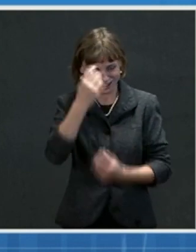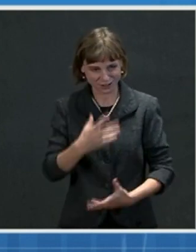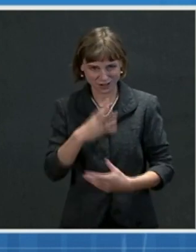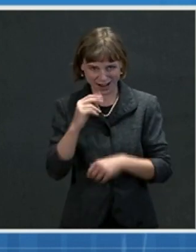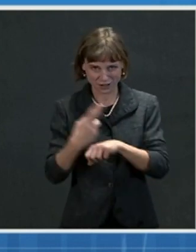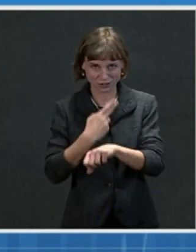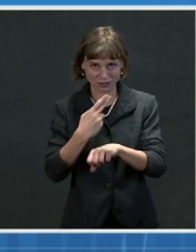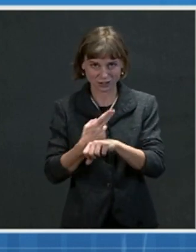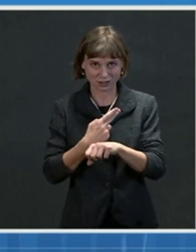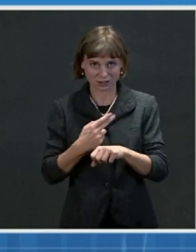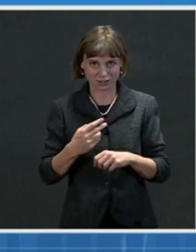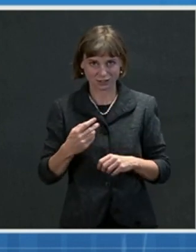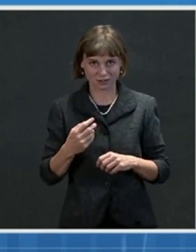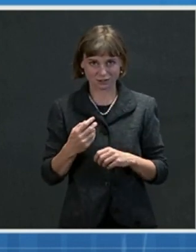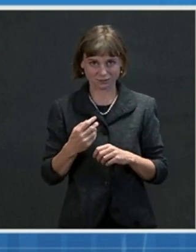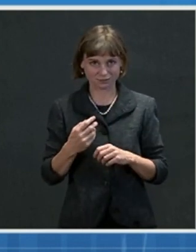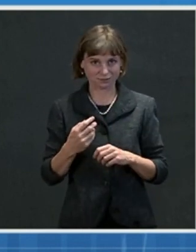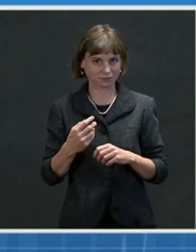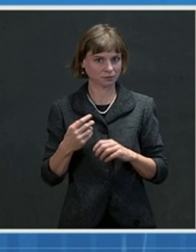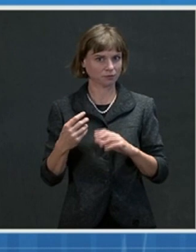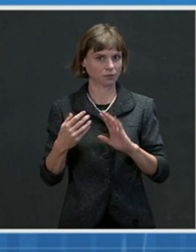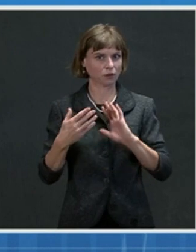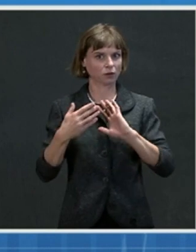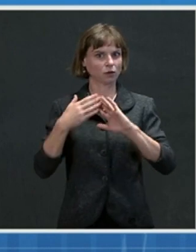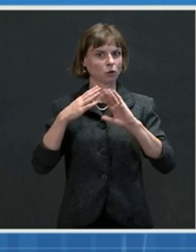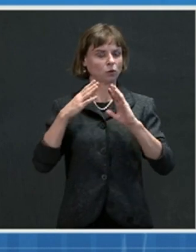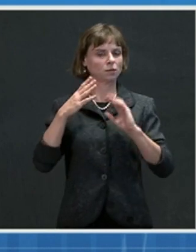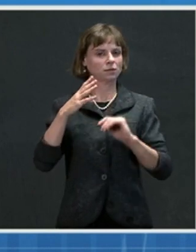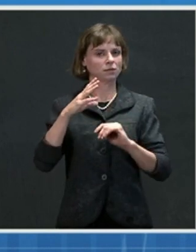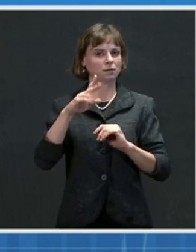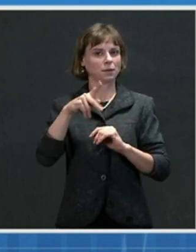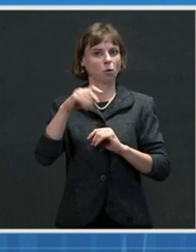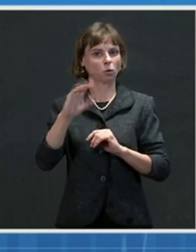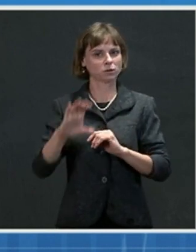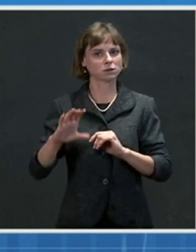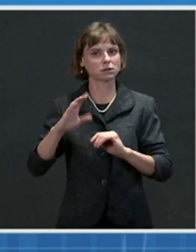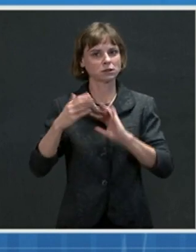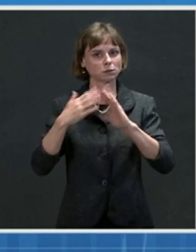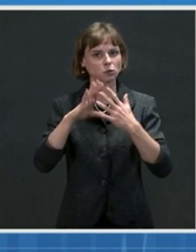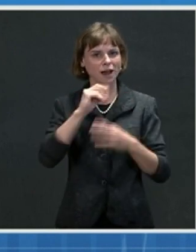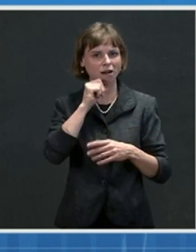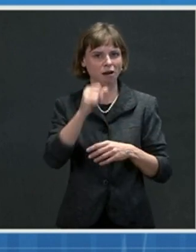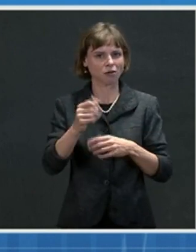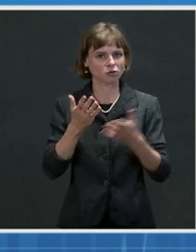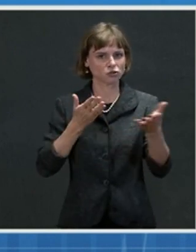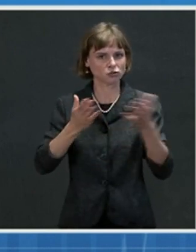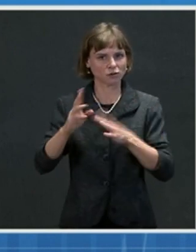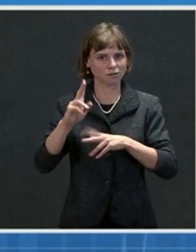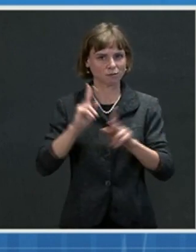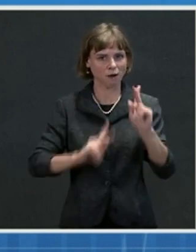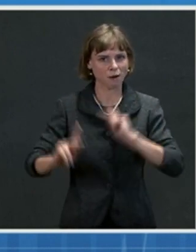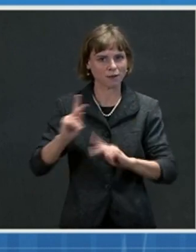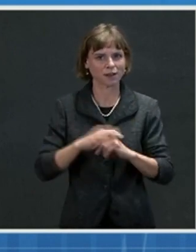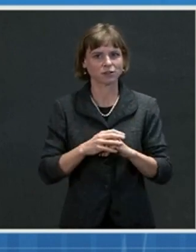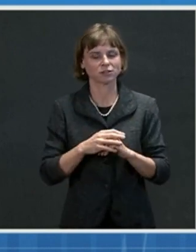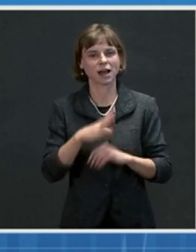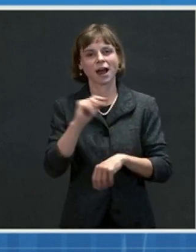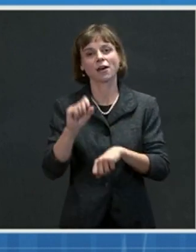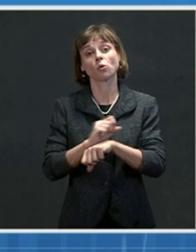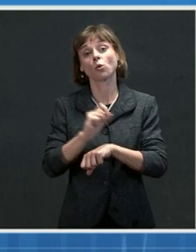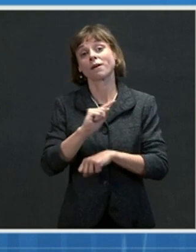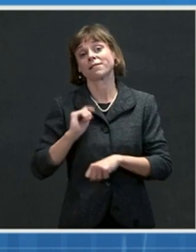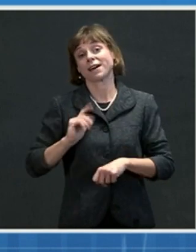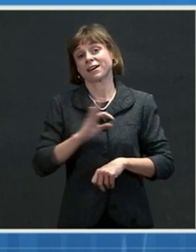shortfalls regarding communities of color and underserved populations. And the work of the task force will conclude after issuing a final